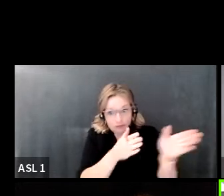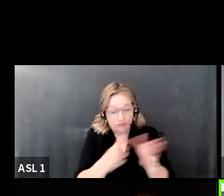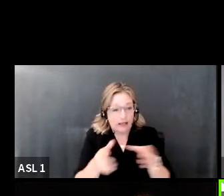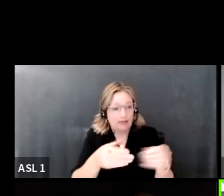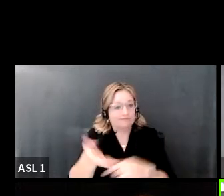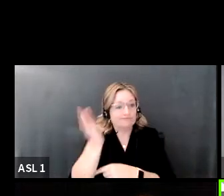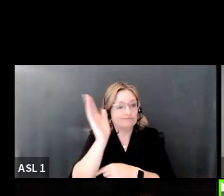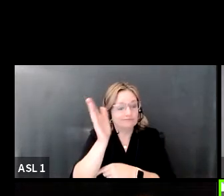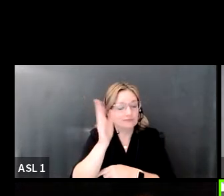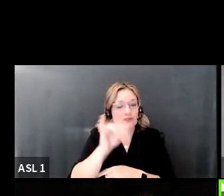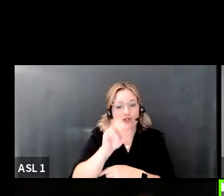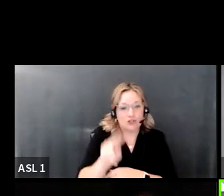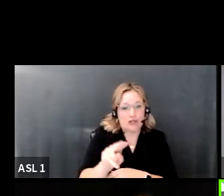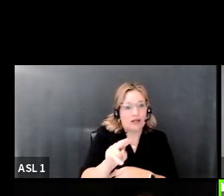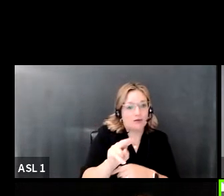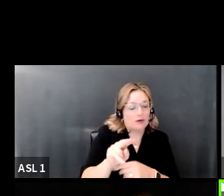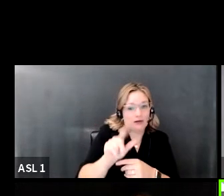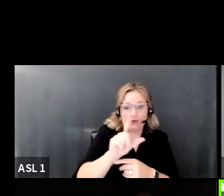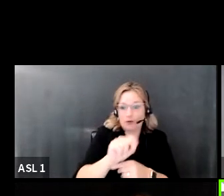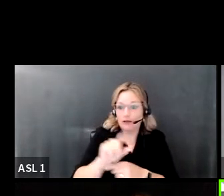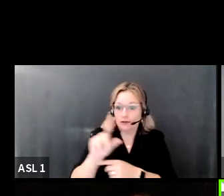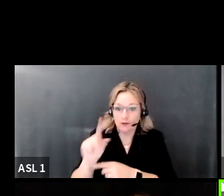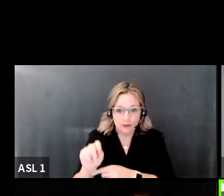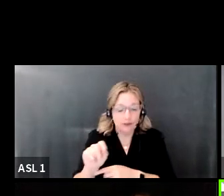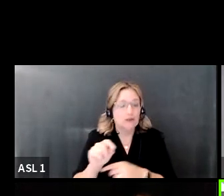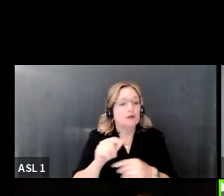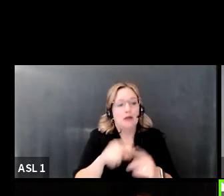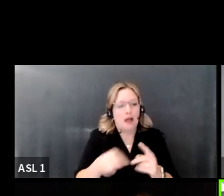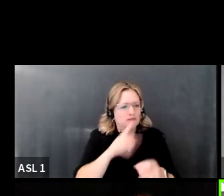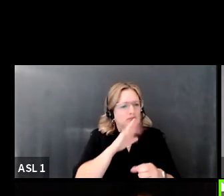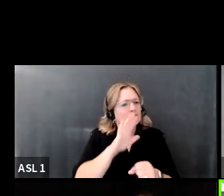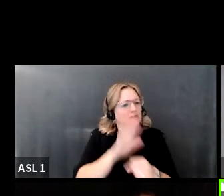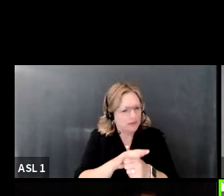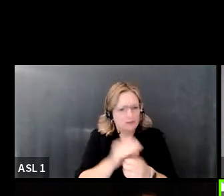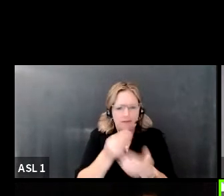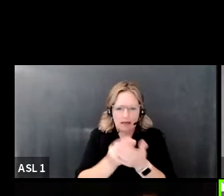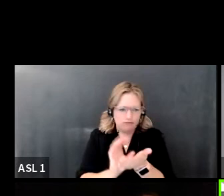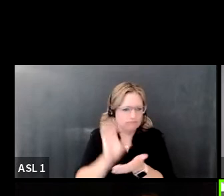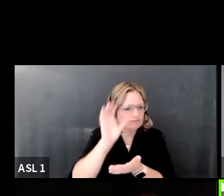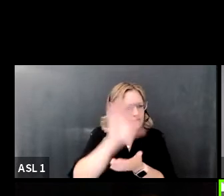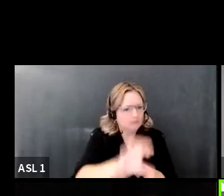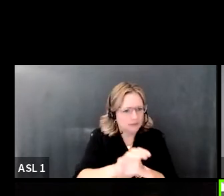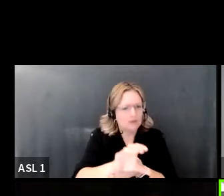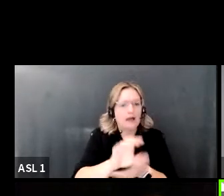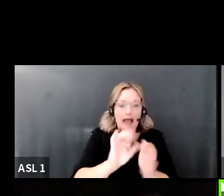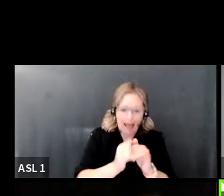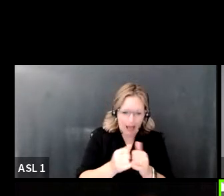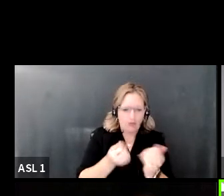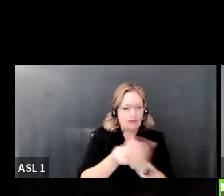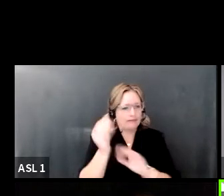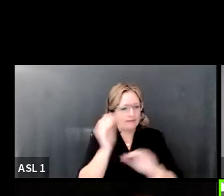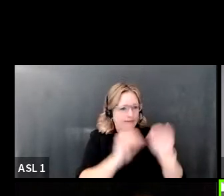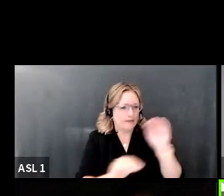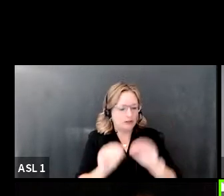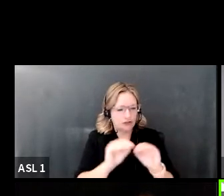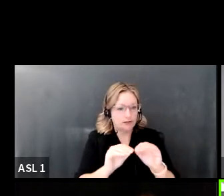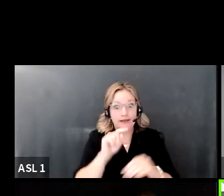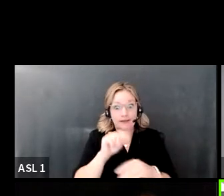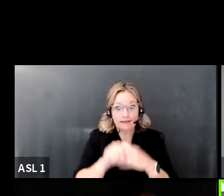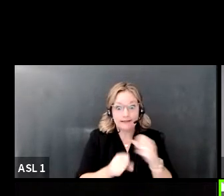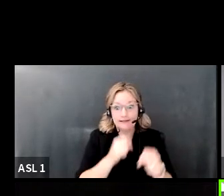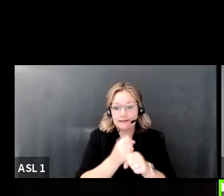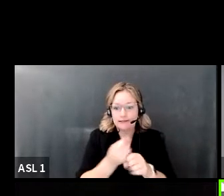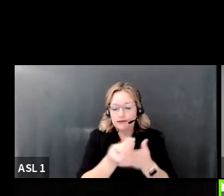january of 2020 and has continued to receive commitments of resources through the budget process this year's budget